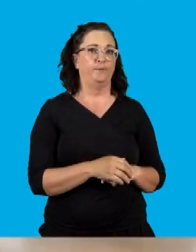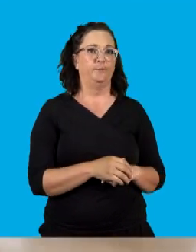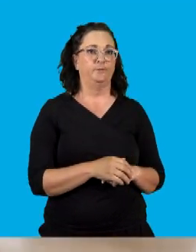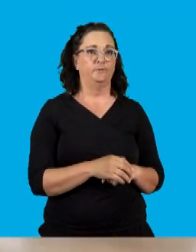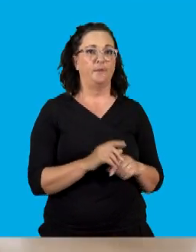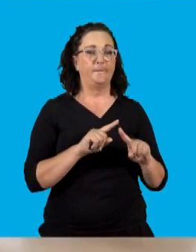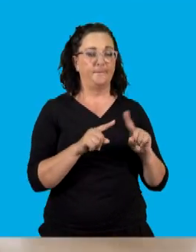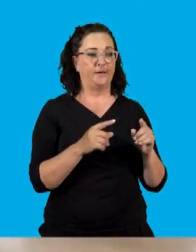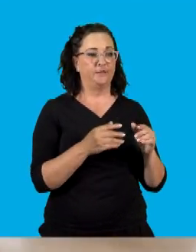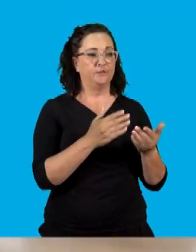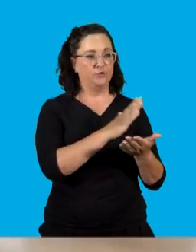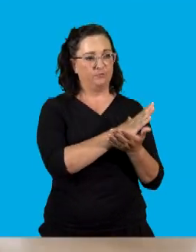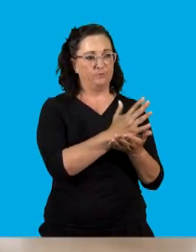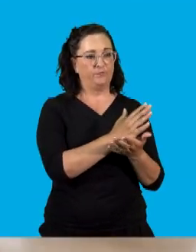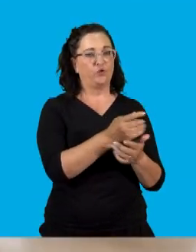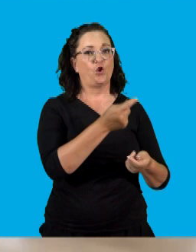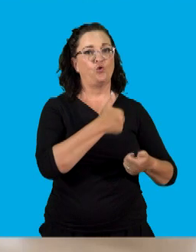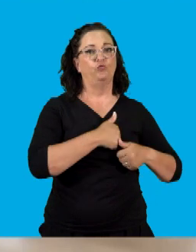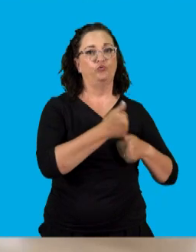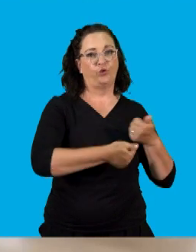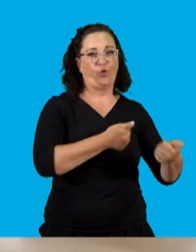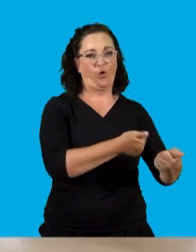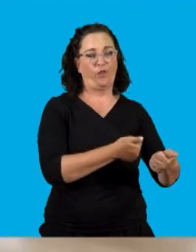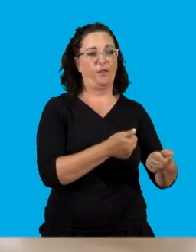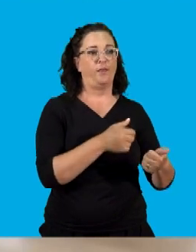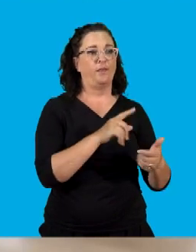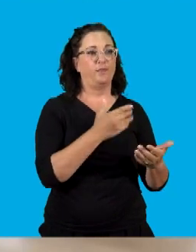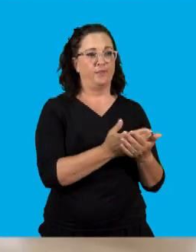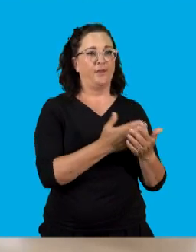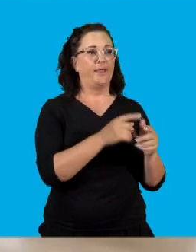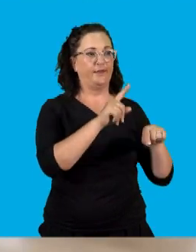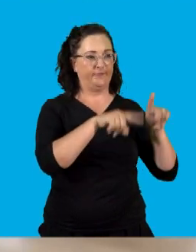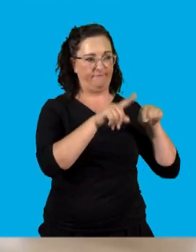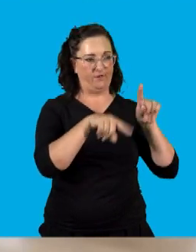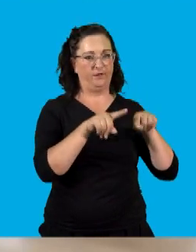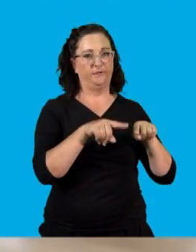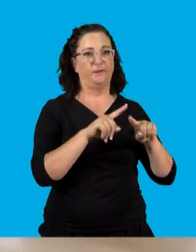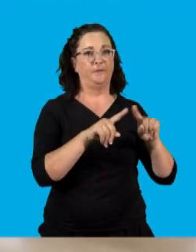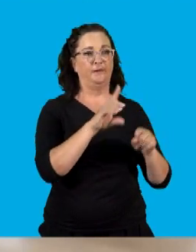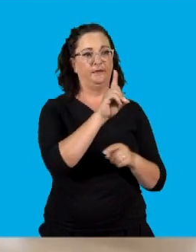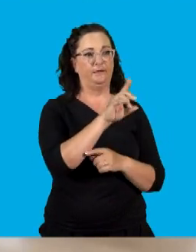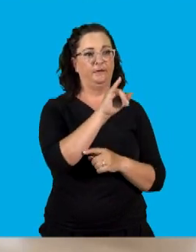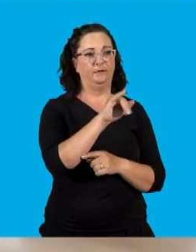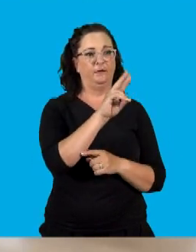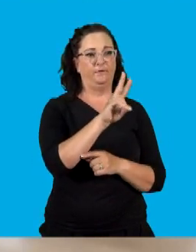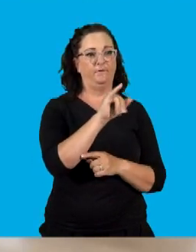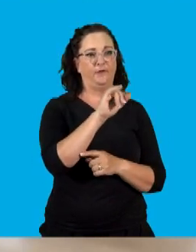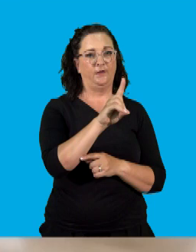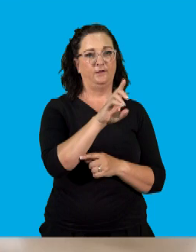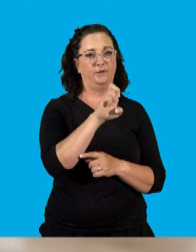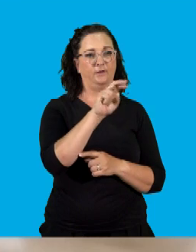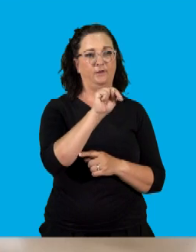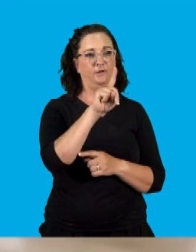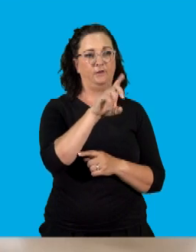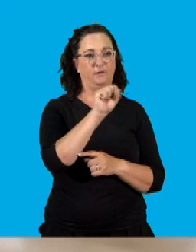the shareholders in a private company, we call the returns on their investment dividends. So those dividends are determined by the